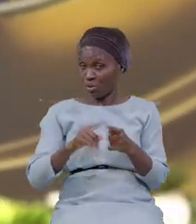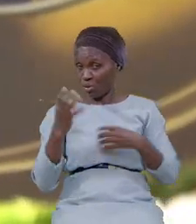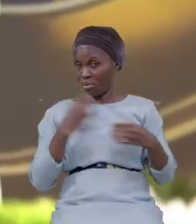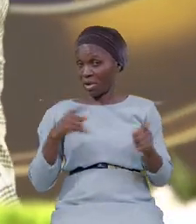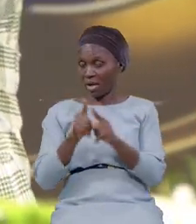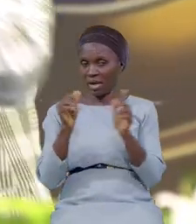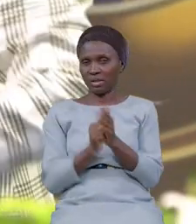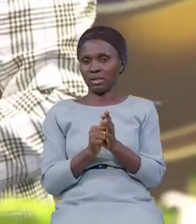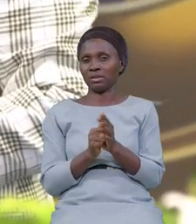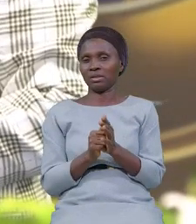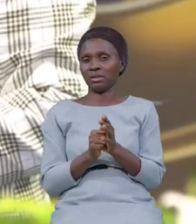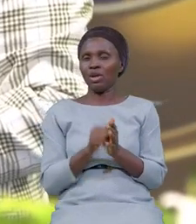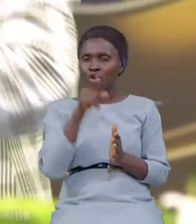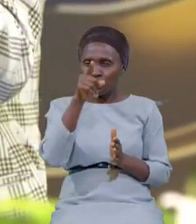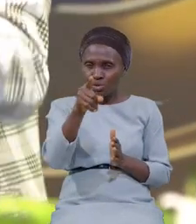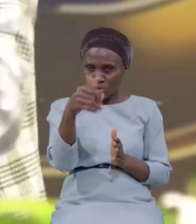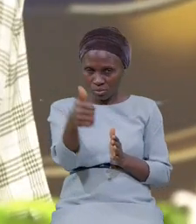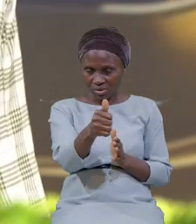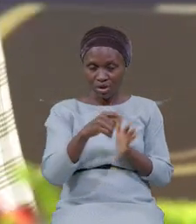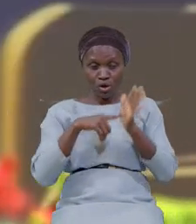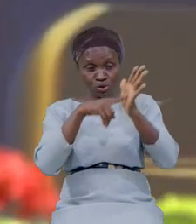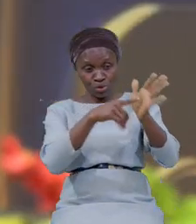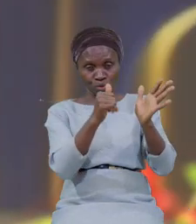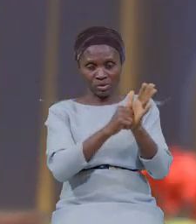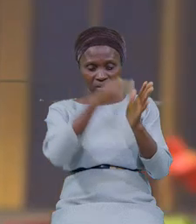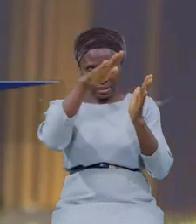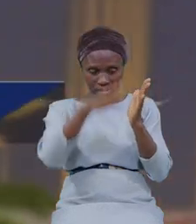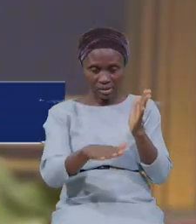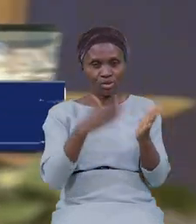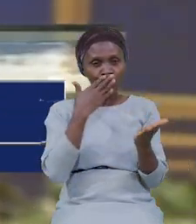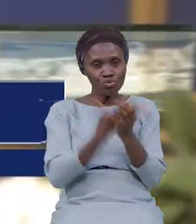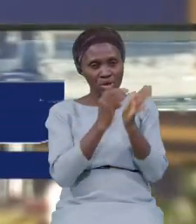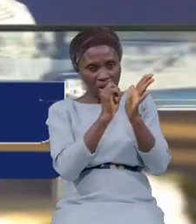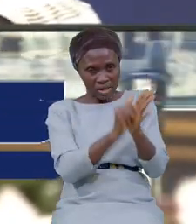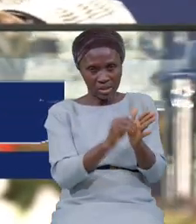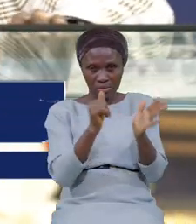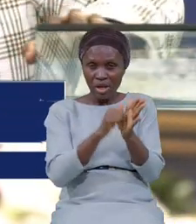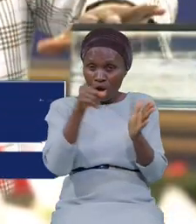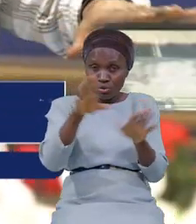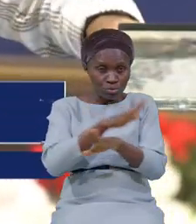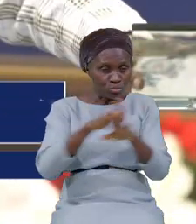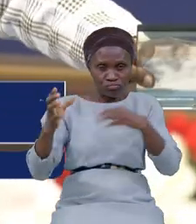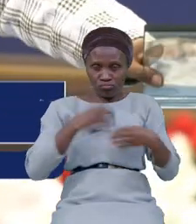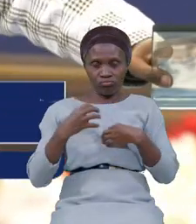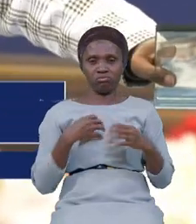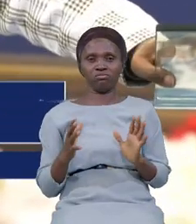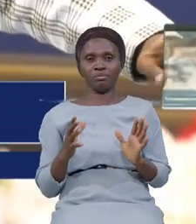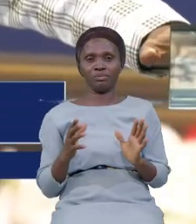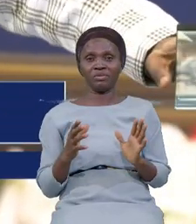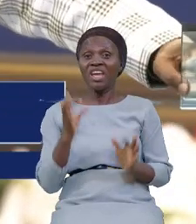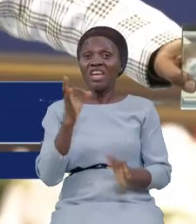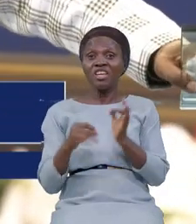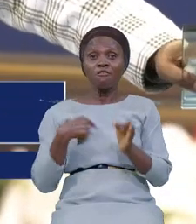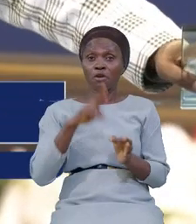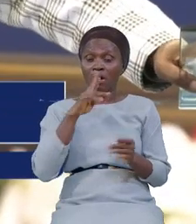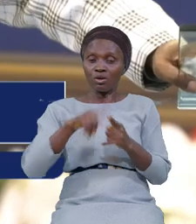lives exemplify. And so if we're going to raise up change makers